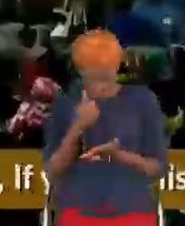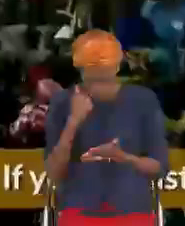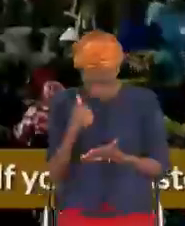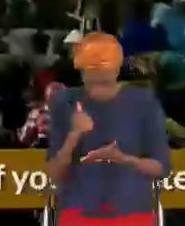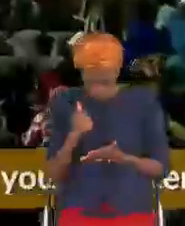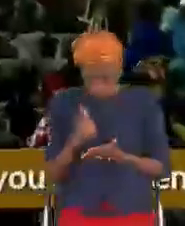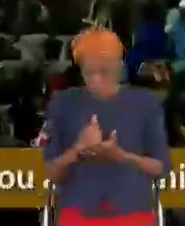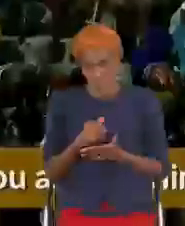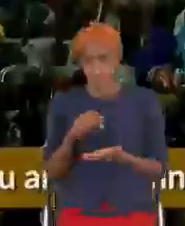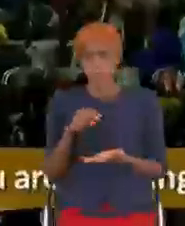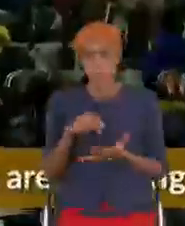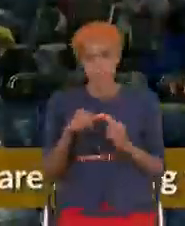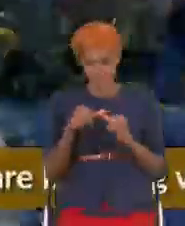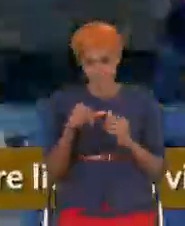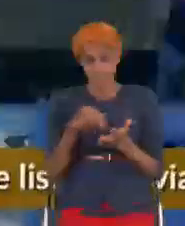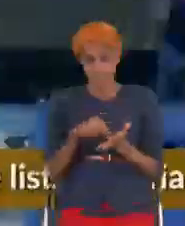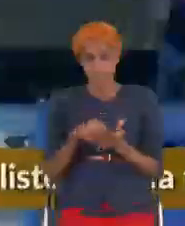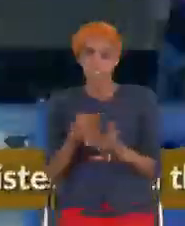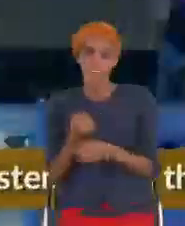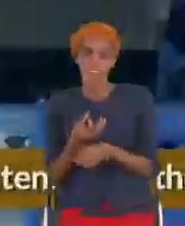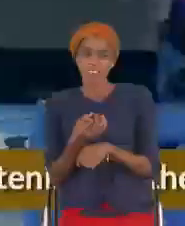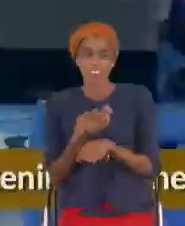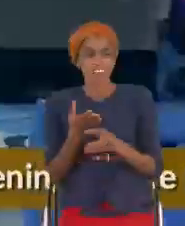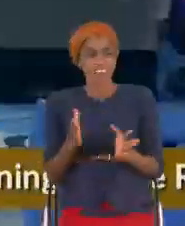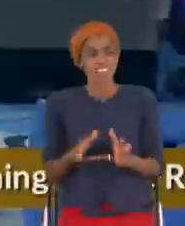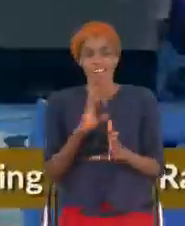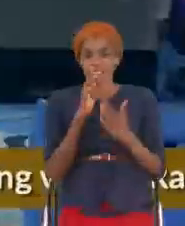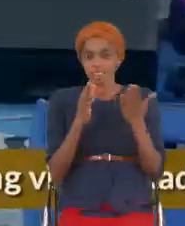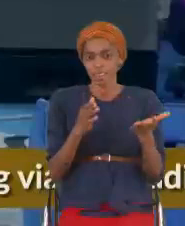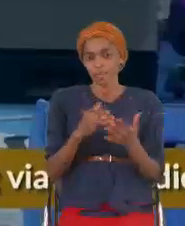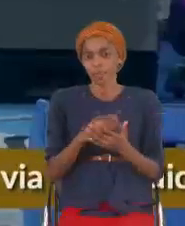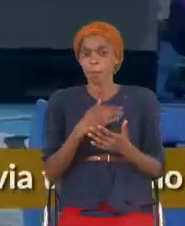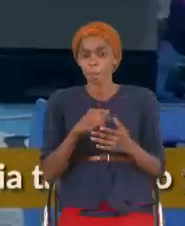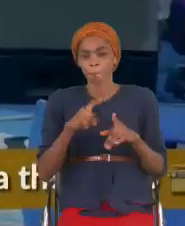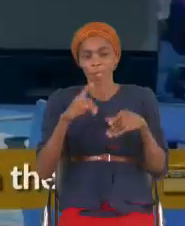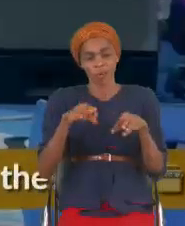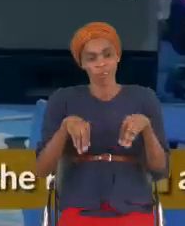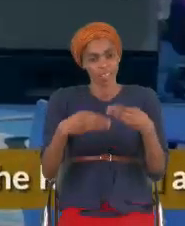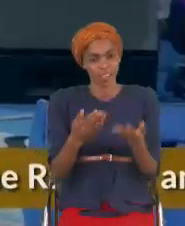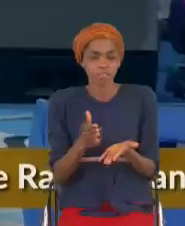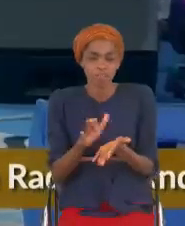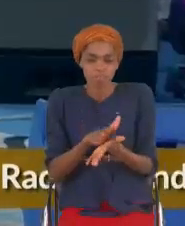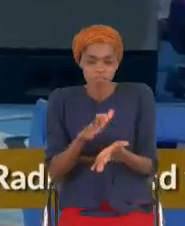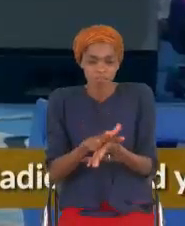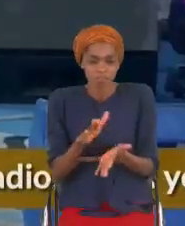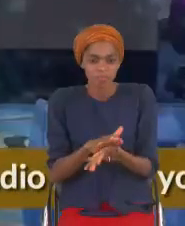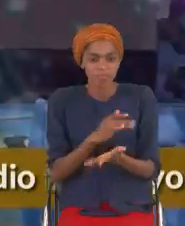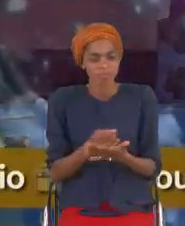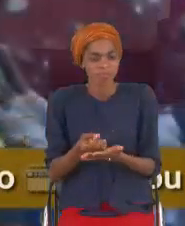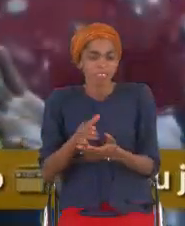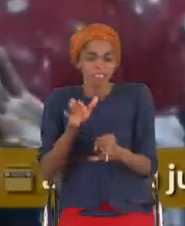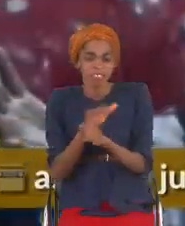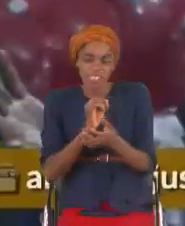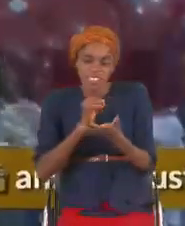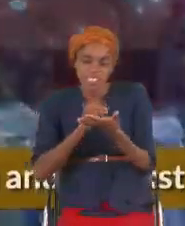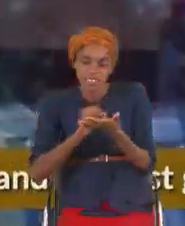Keep on standing. Our counselors are there, and they'll give you the little slip there. Feel that